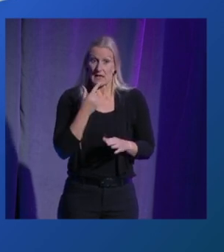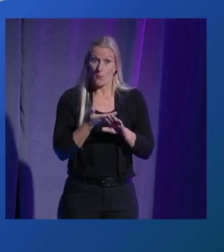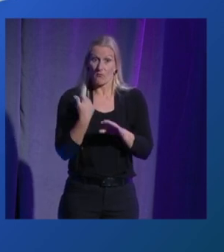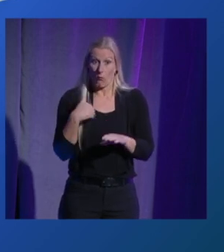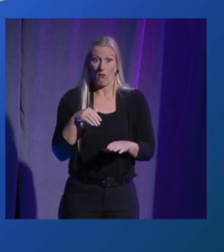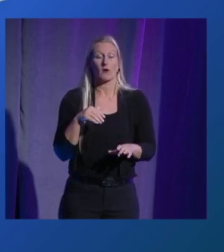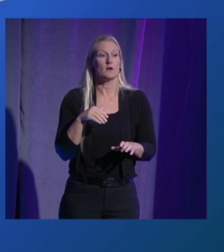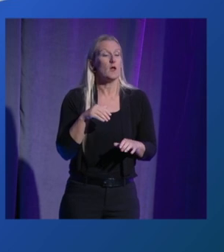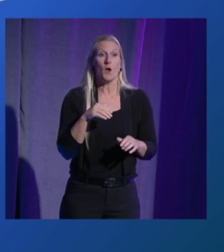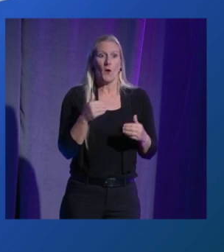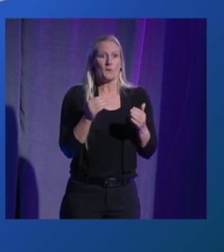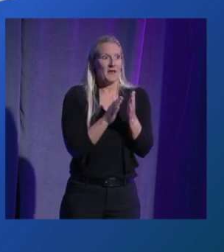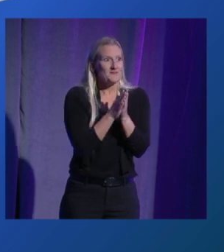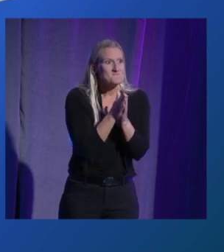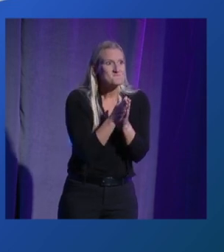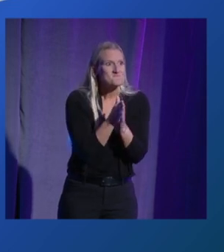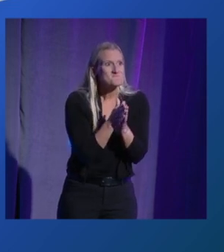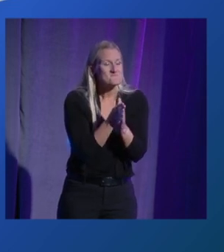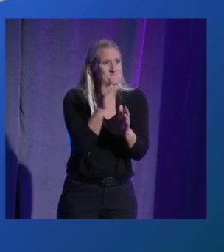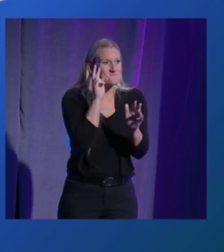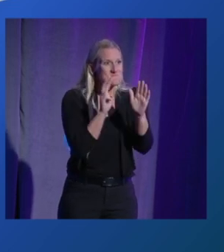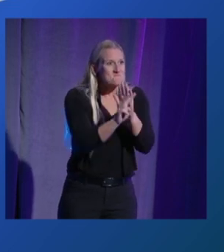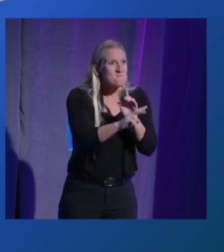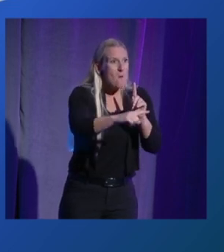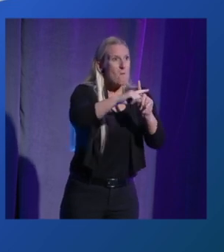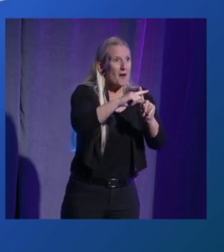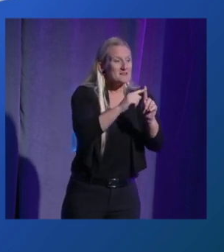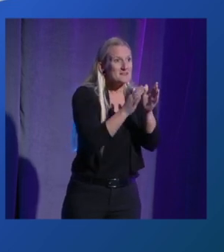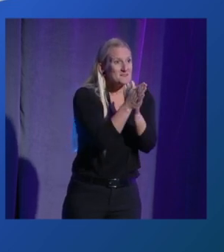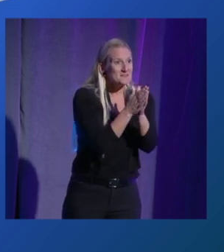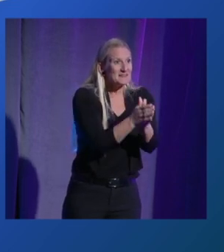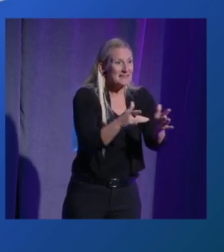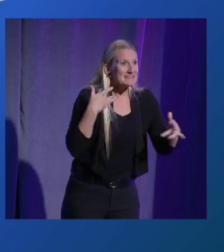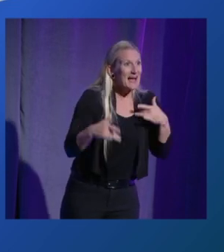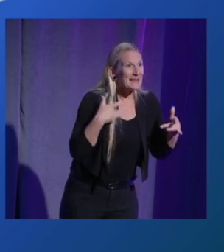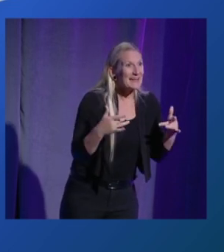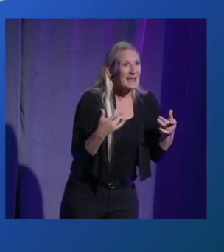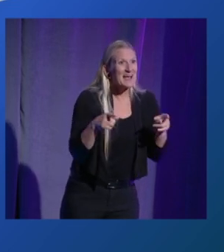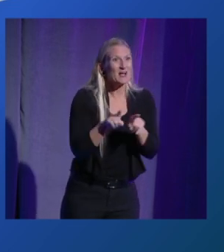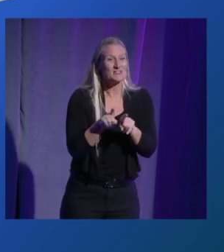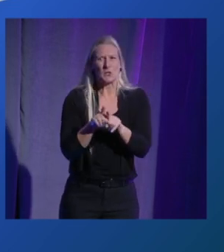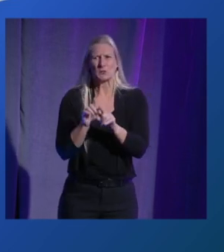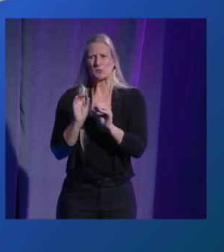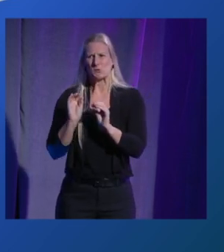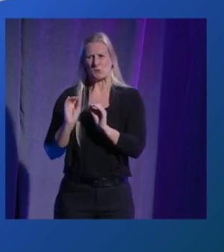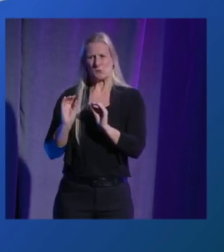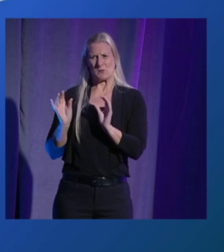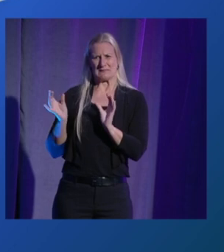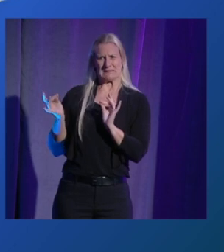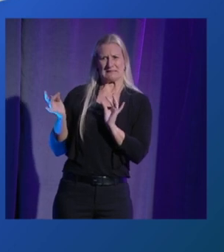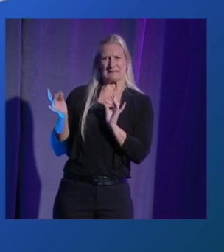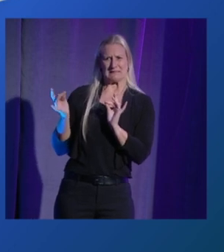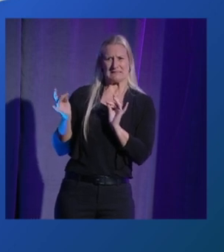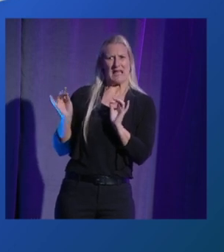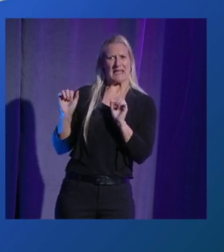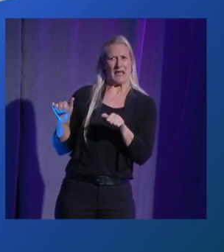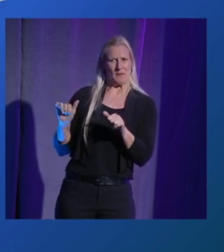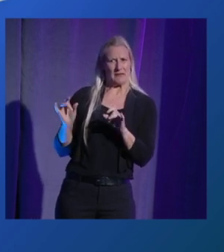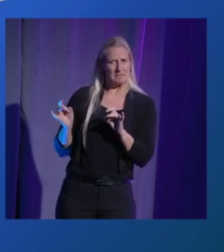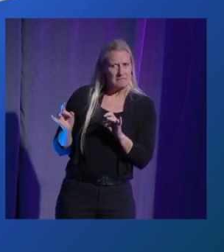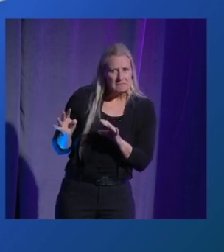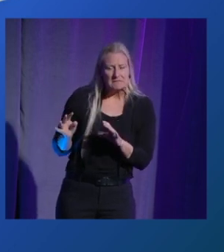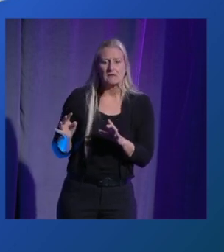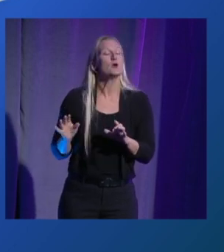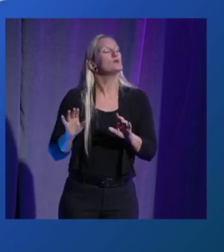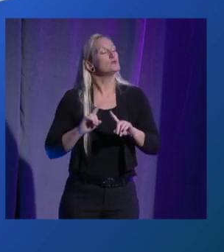earlier um from from a researcher point of view you two especially um from scientists that are have to